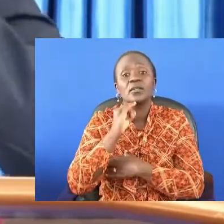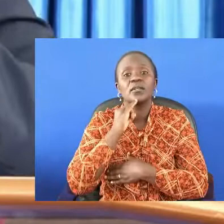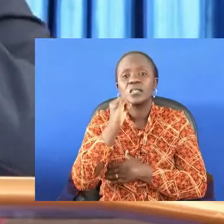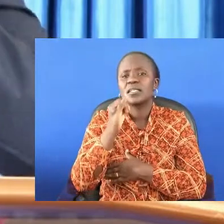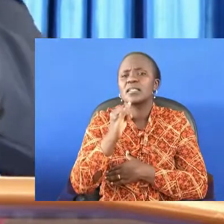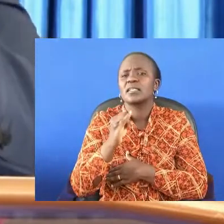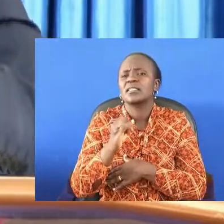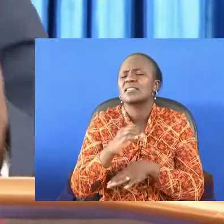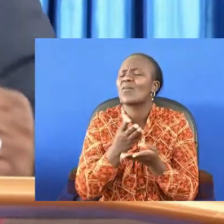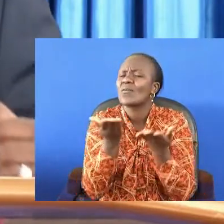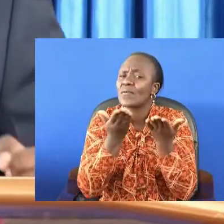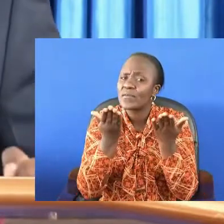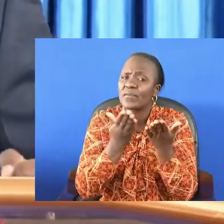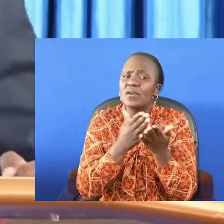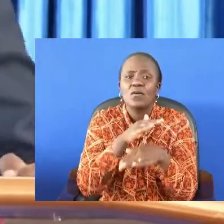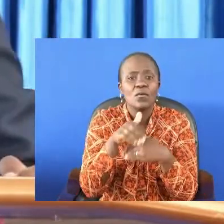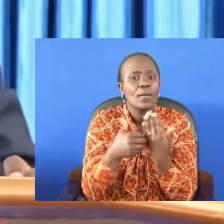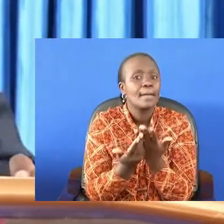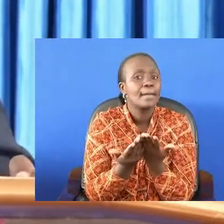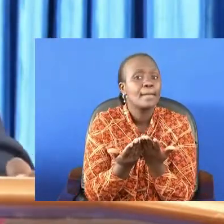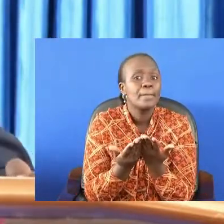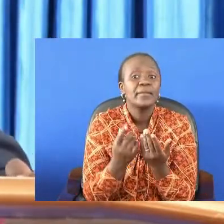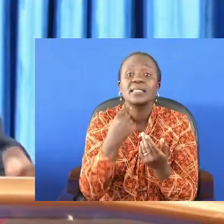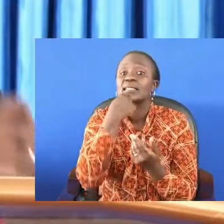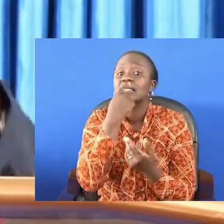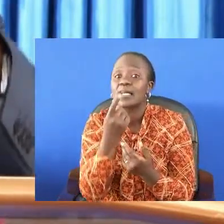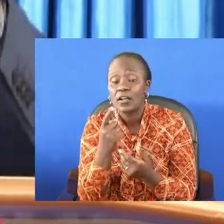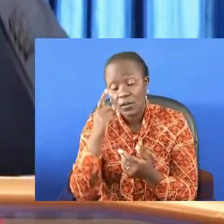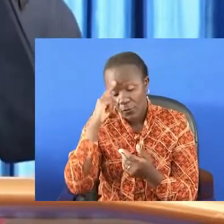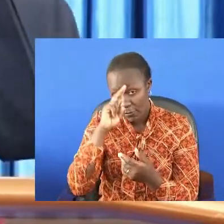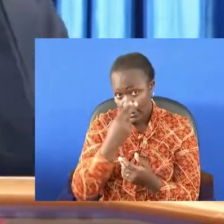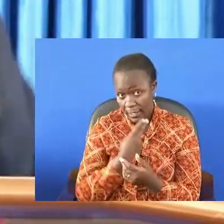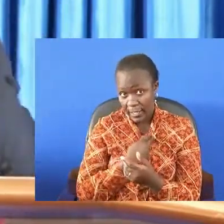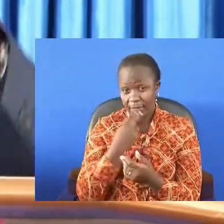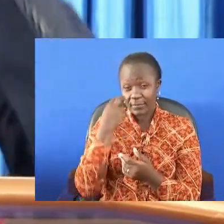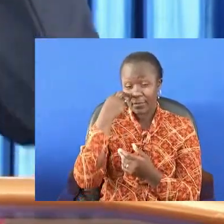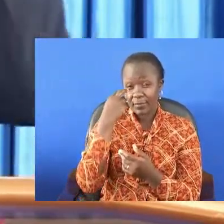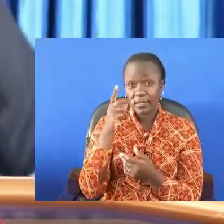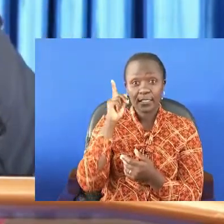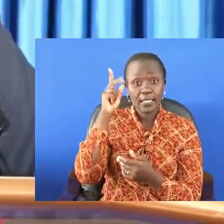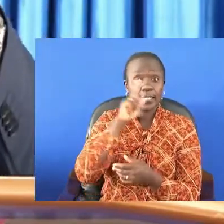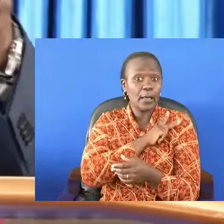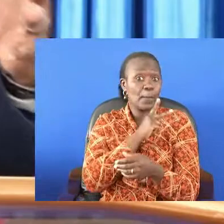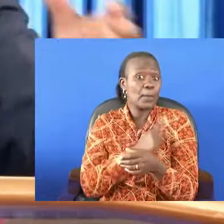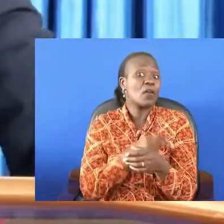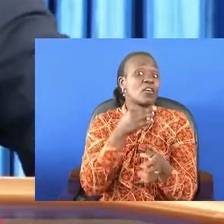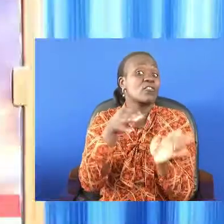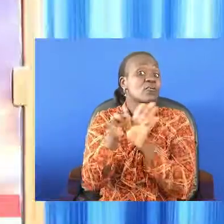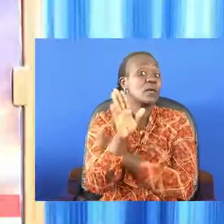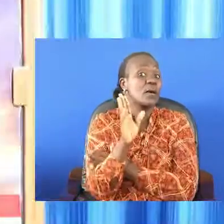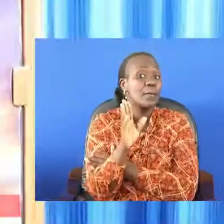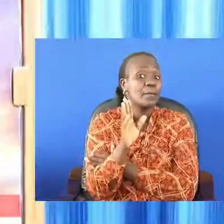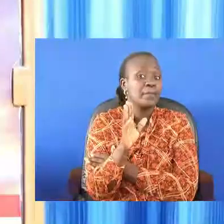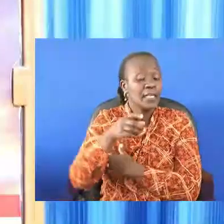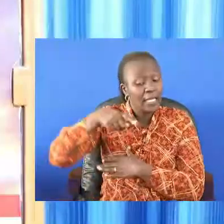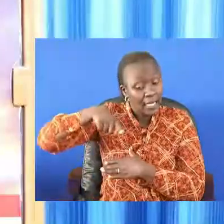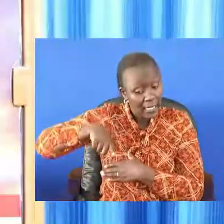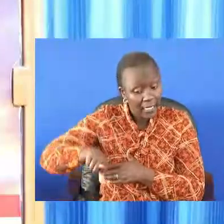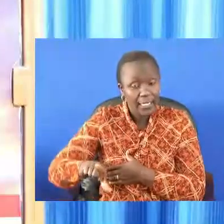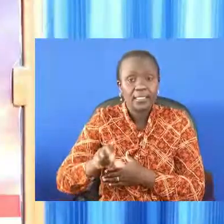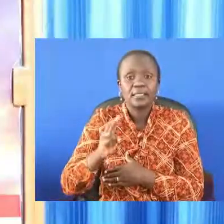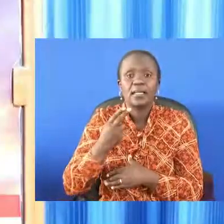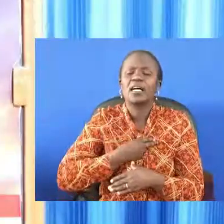is omnipotent. We are saying that for us to see his power, let